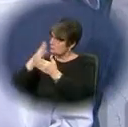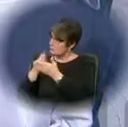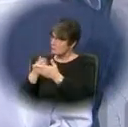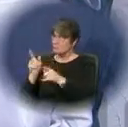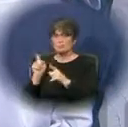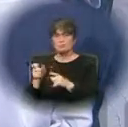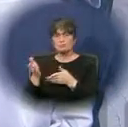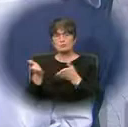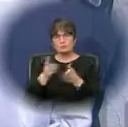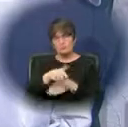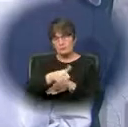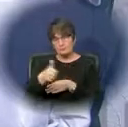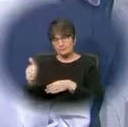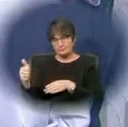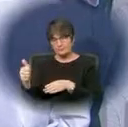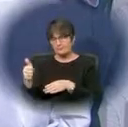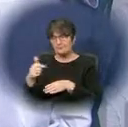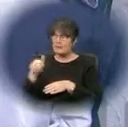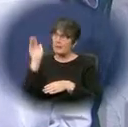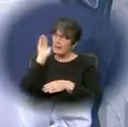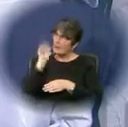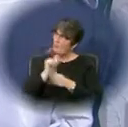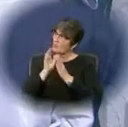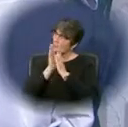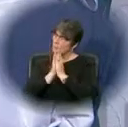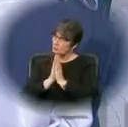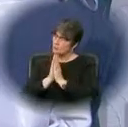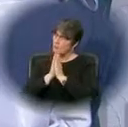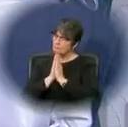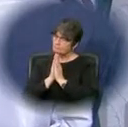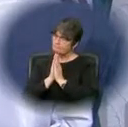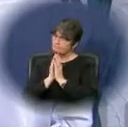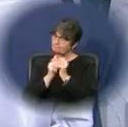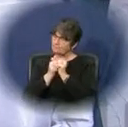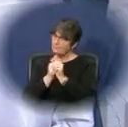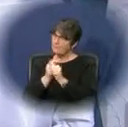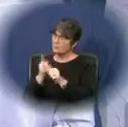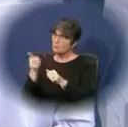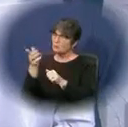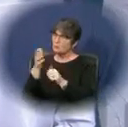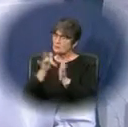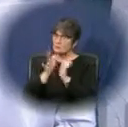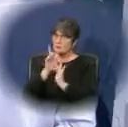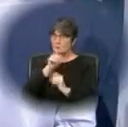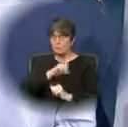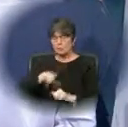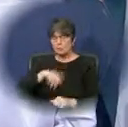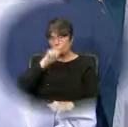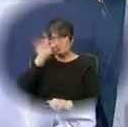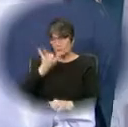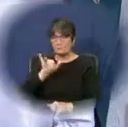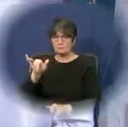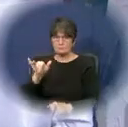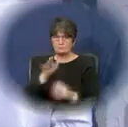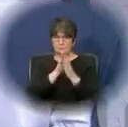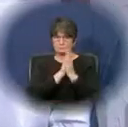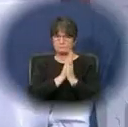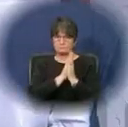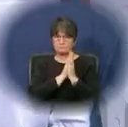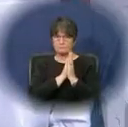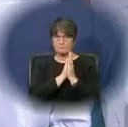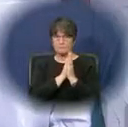service for others. Hear our prayers voiced in his name, who is Lord forever and ever. Amen.